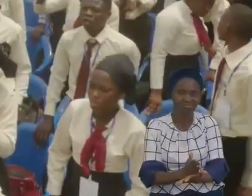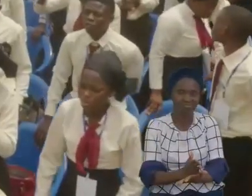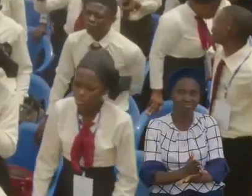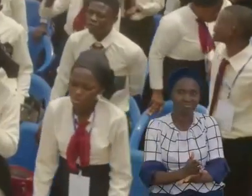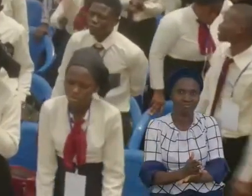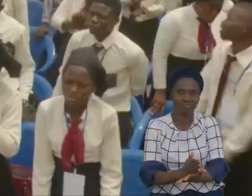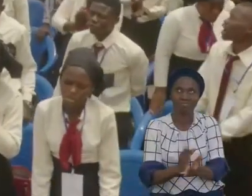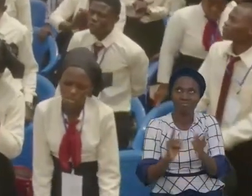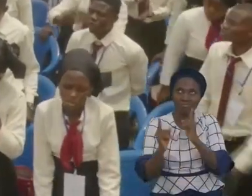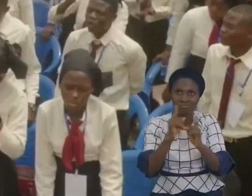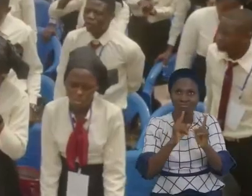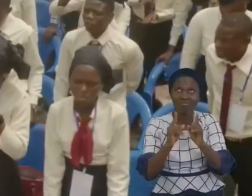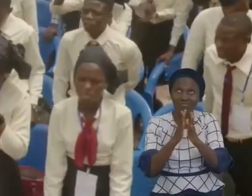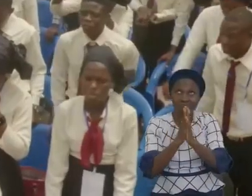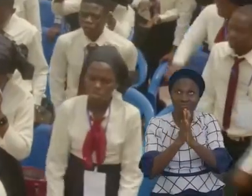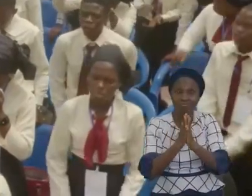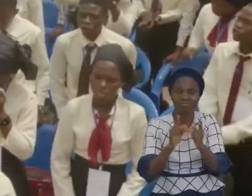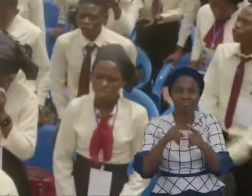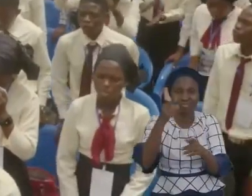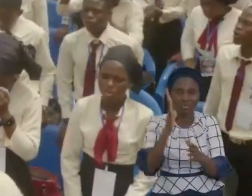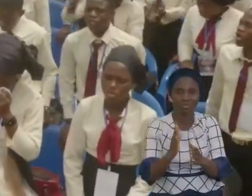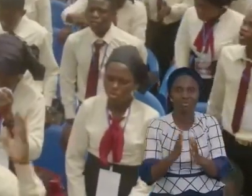He lifts you up.